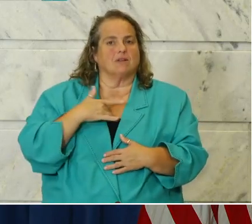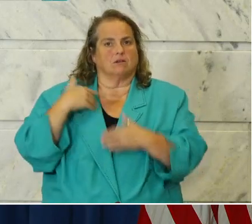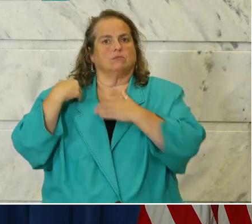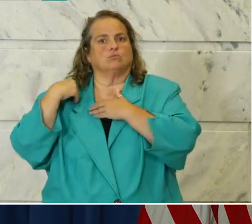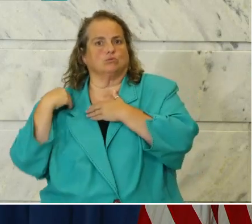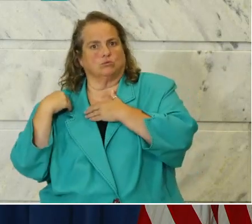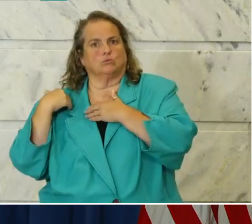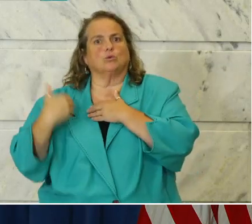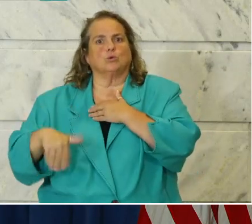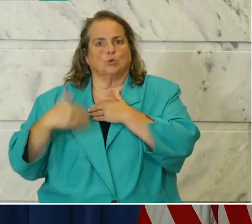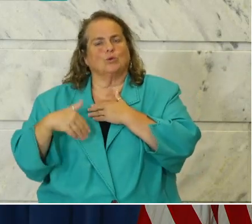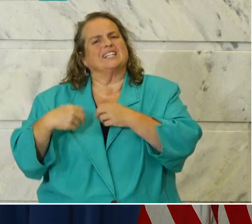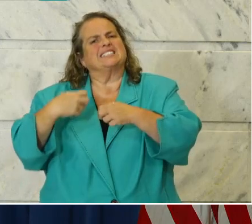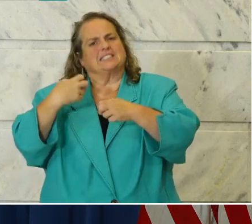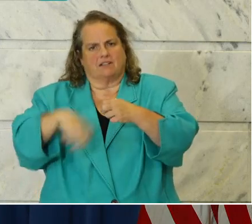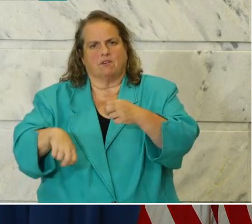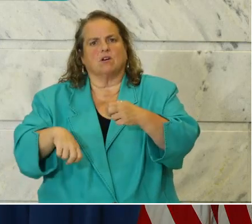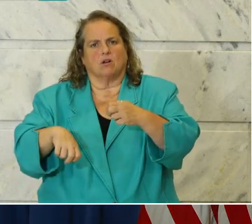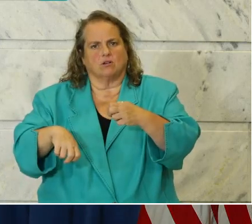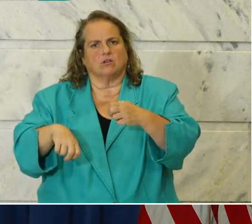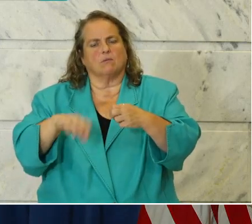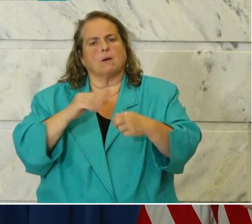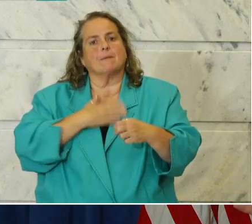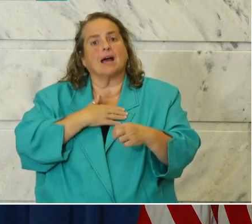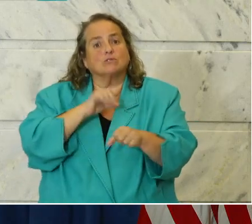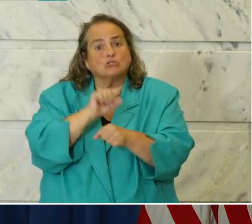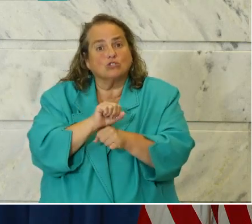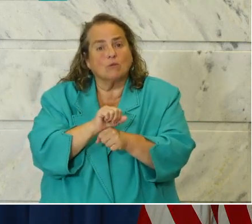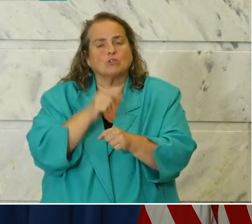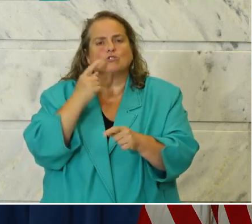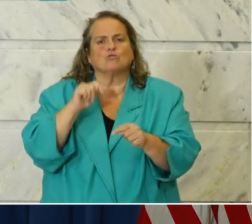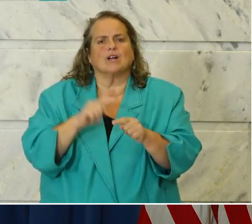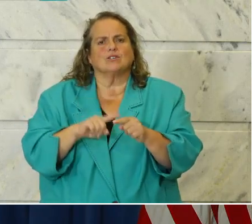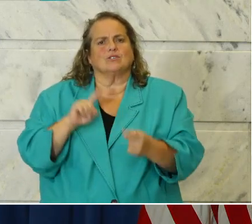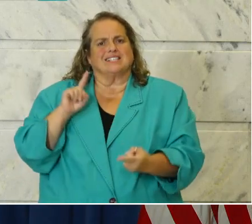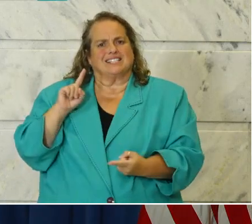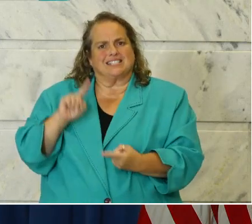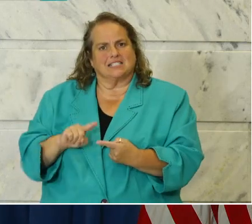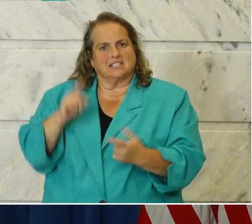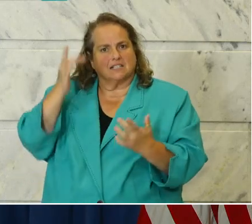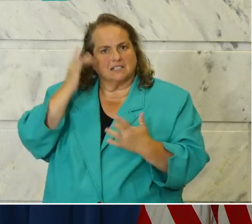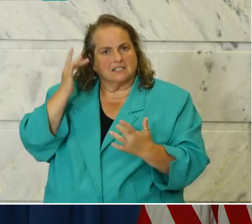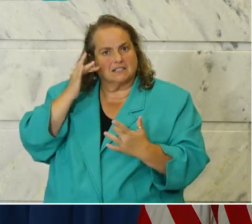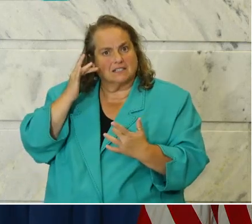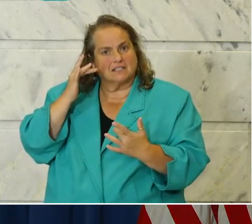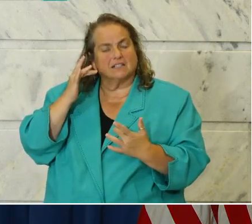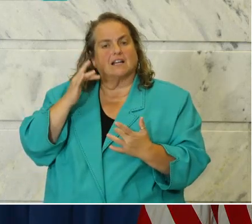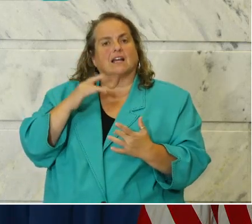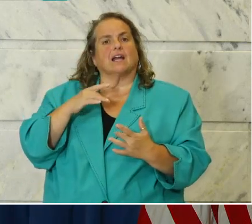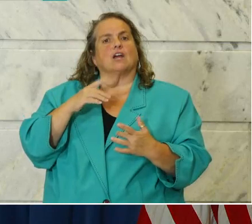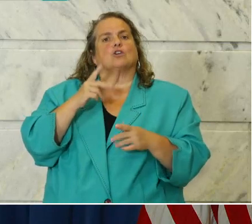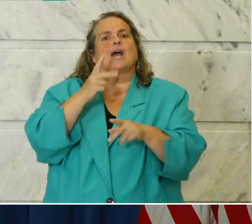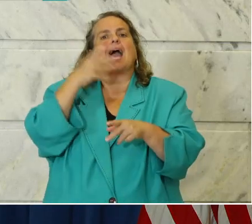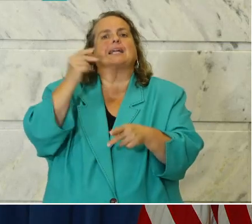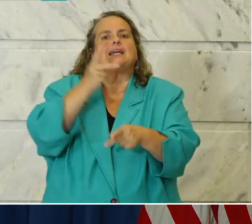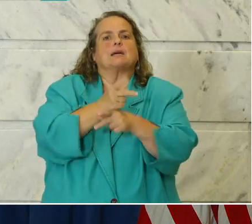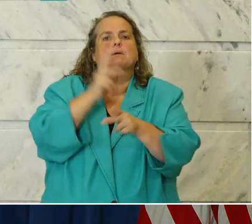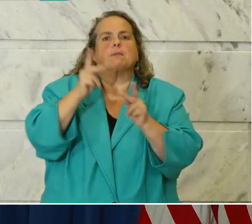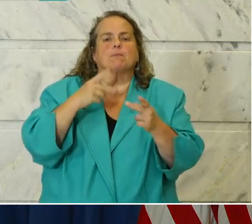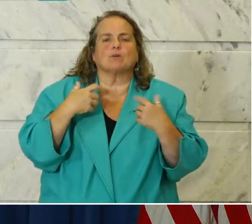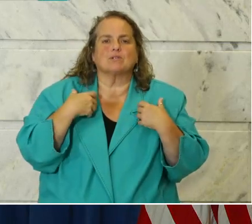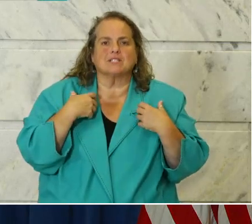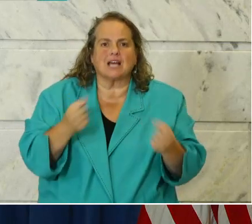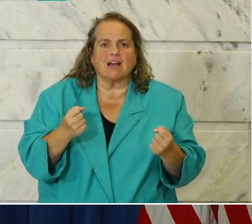our job is to try to mitigate these other damages while still keeping people safe, healthy, and well,